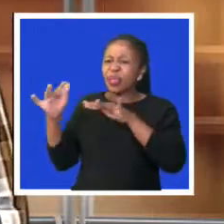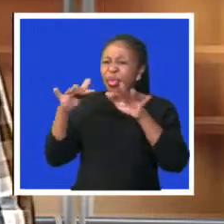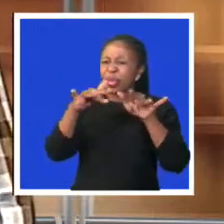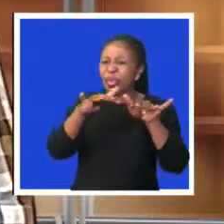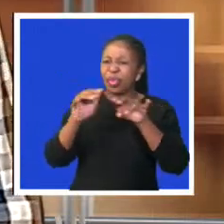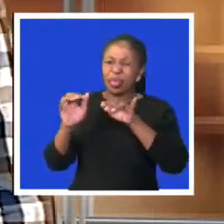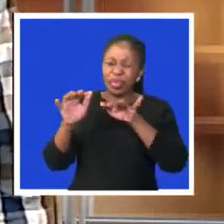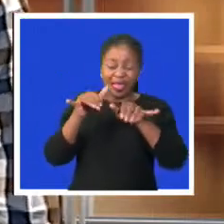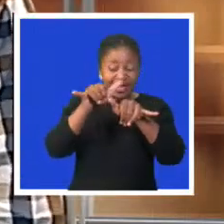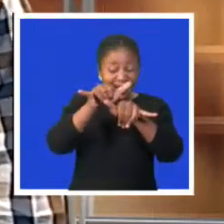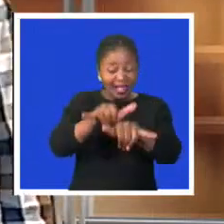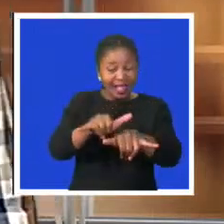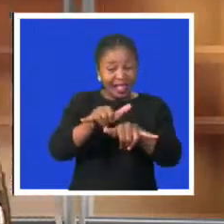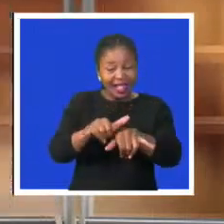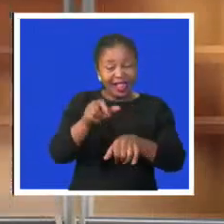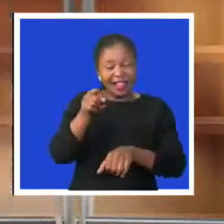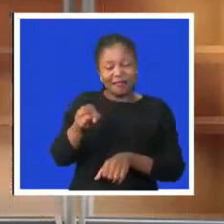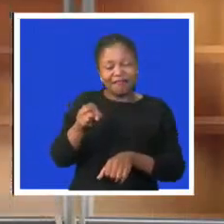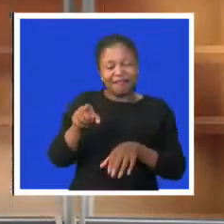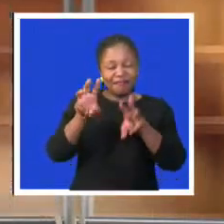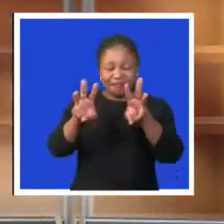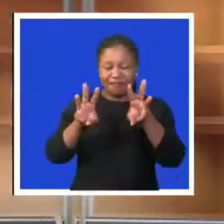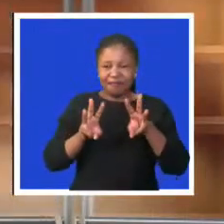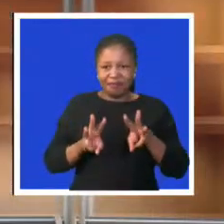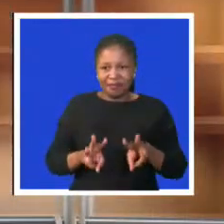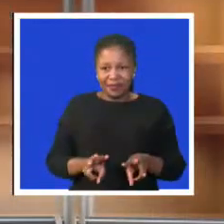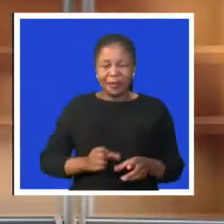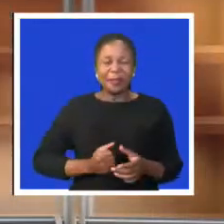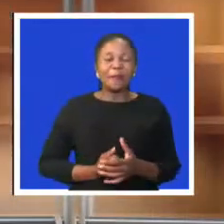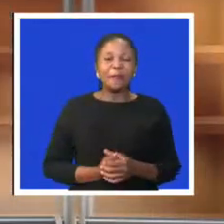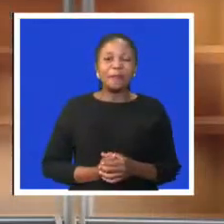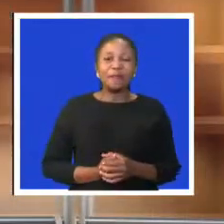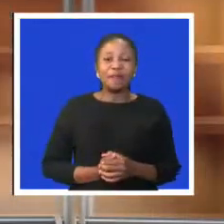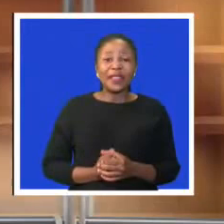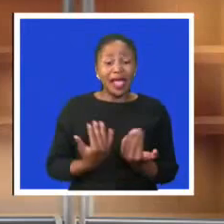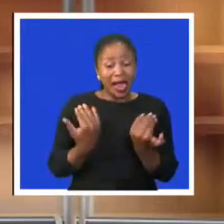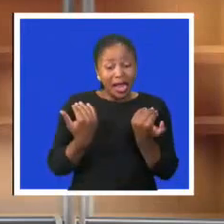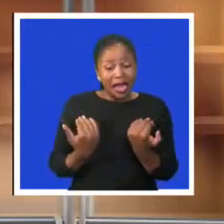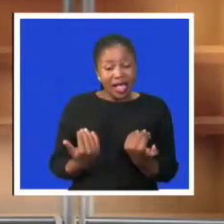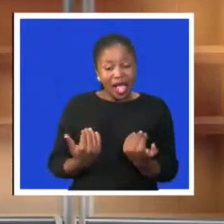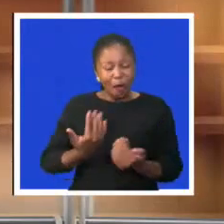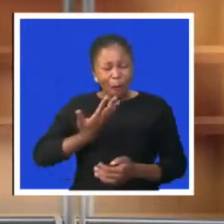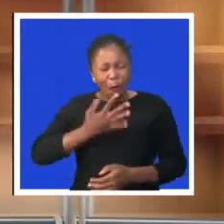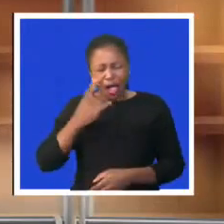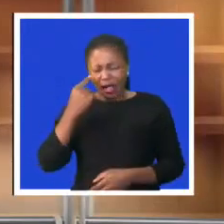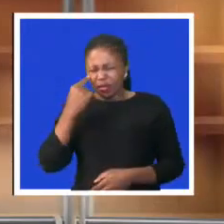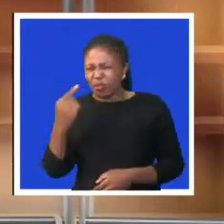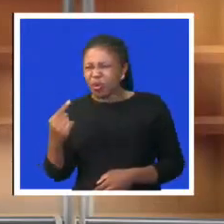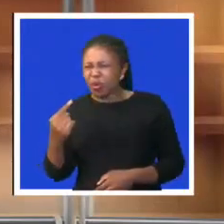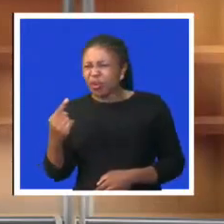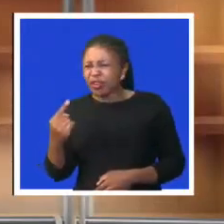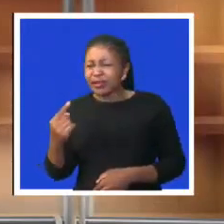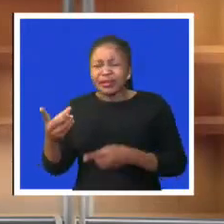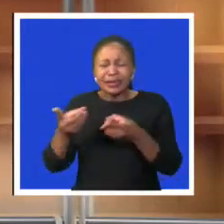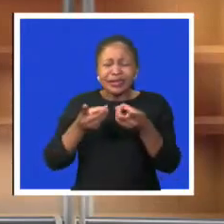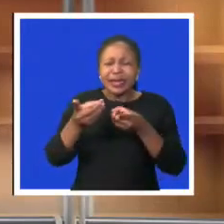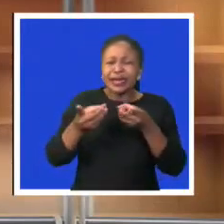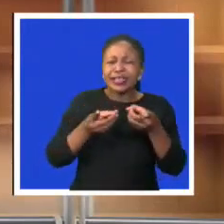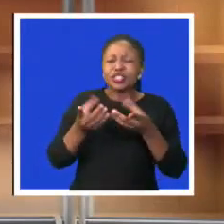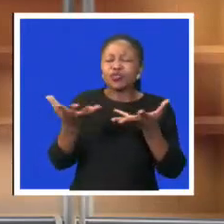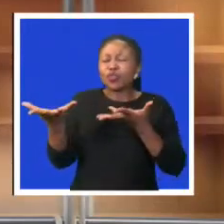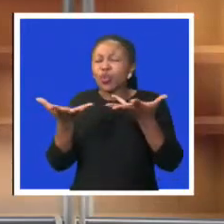learner, let us look at the map of Palestine. Remember, dear learner, we said that